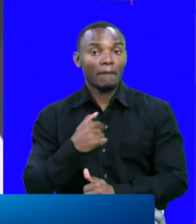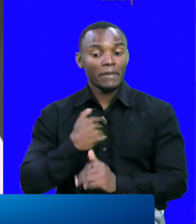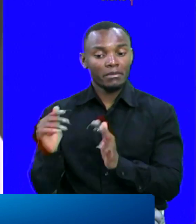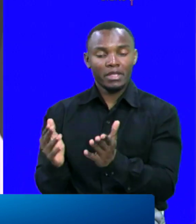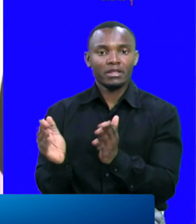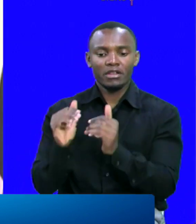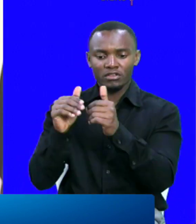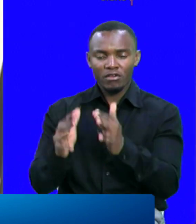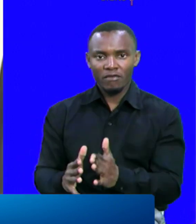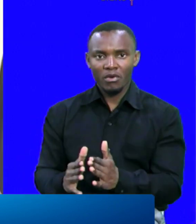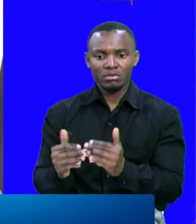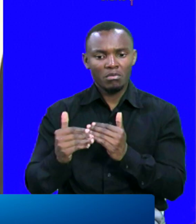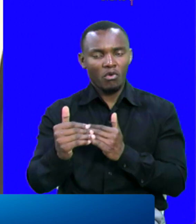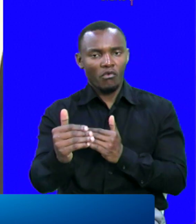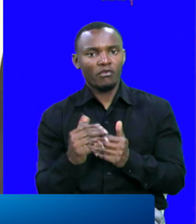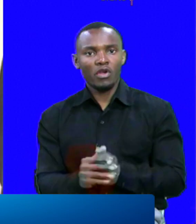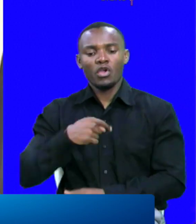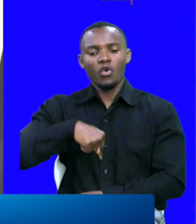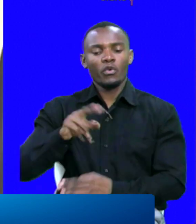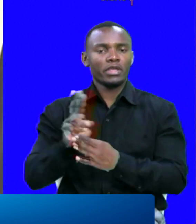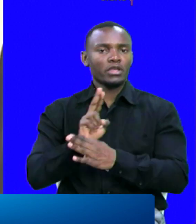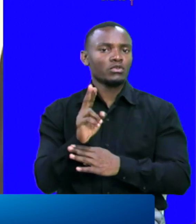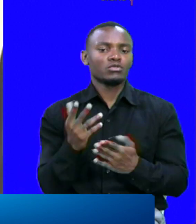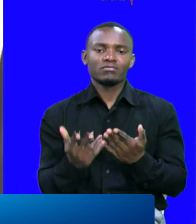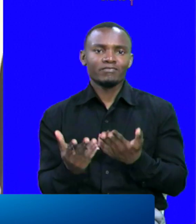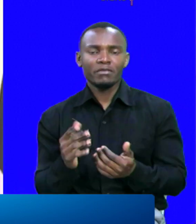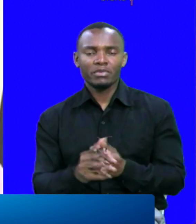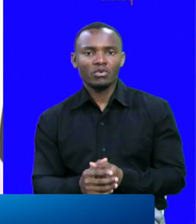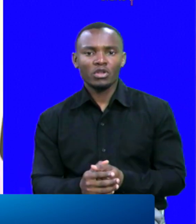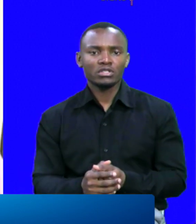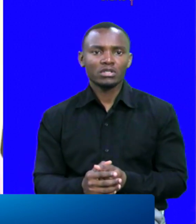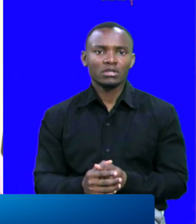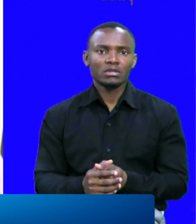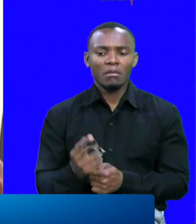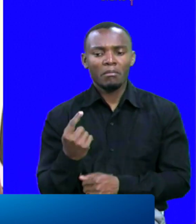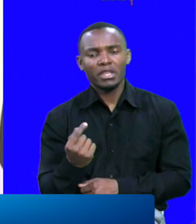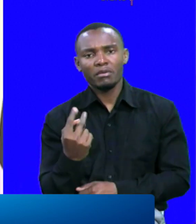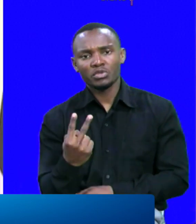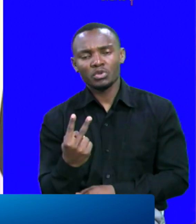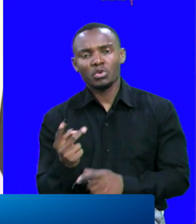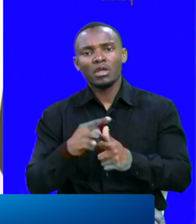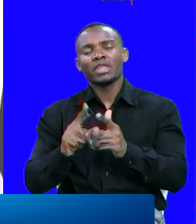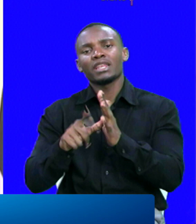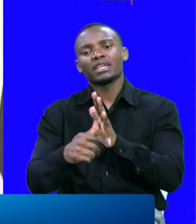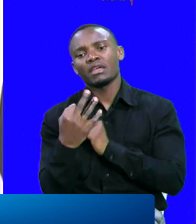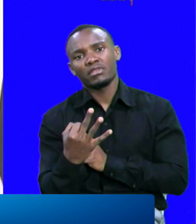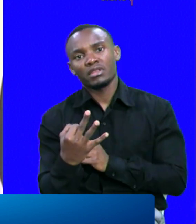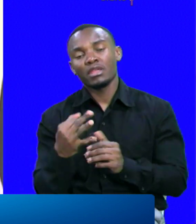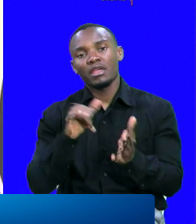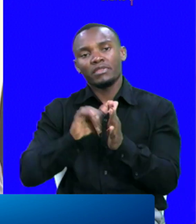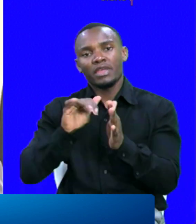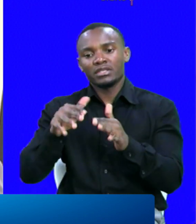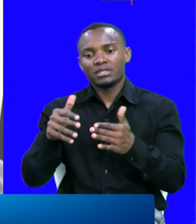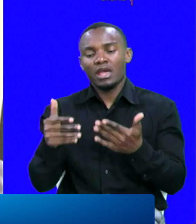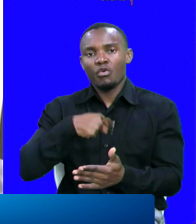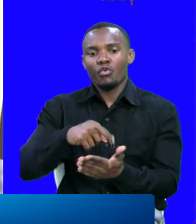strategy to make sure that we eliminate post-harvest losses. As we all know, we have